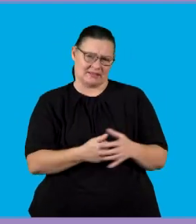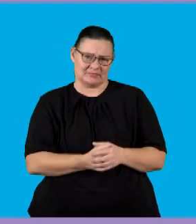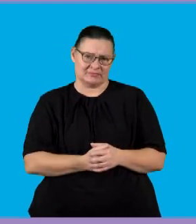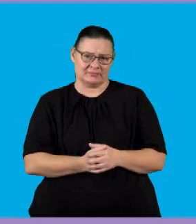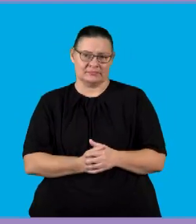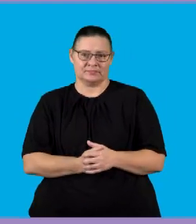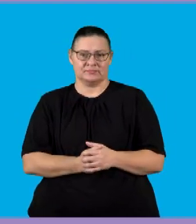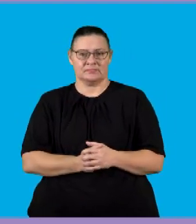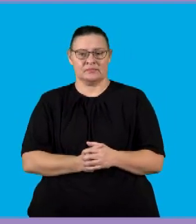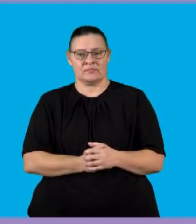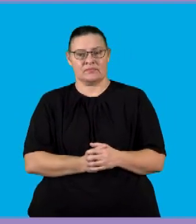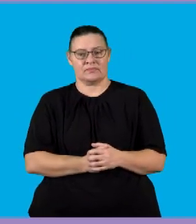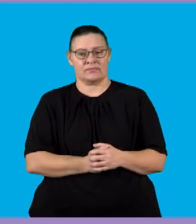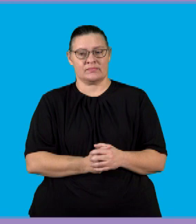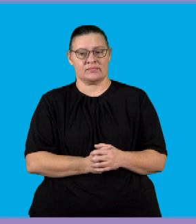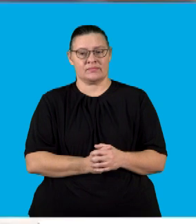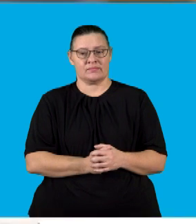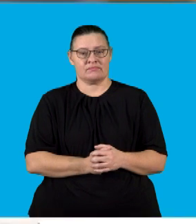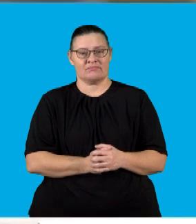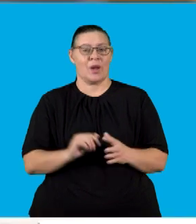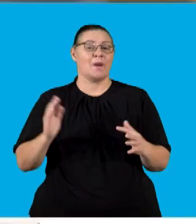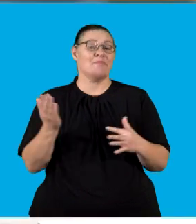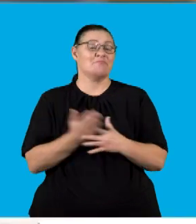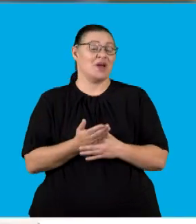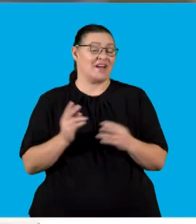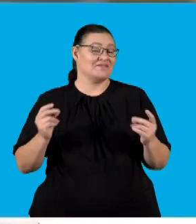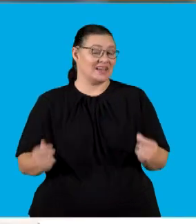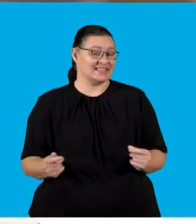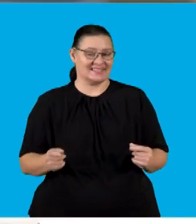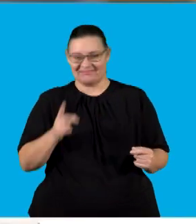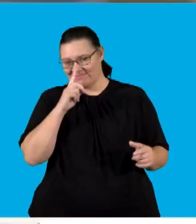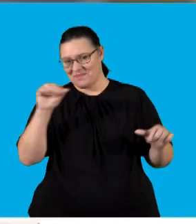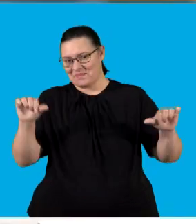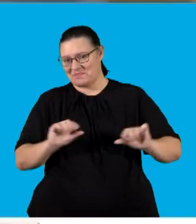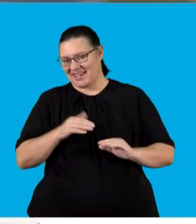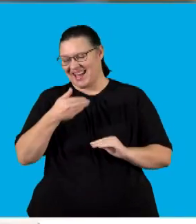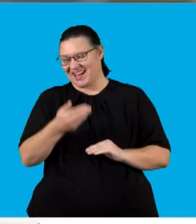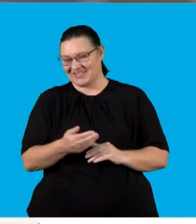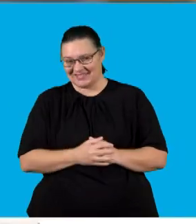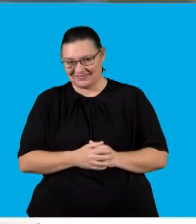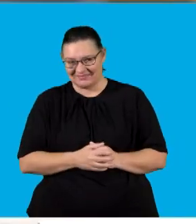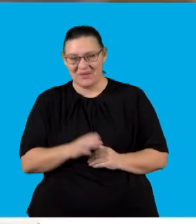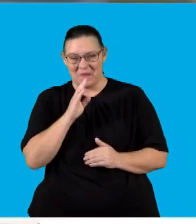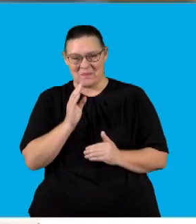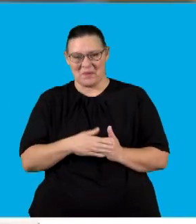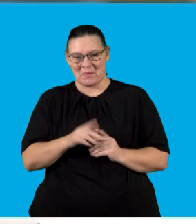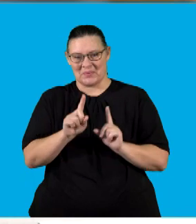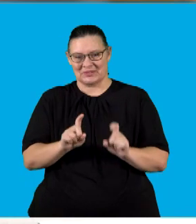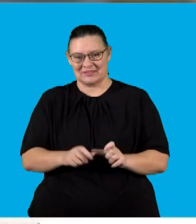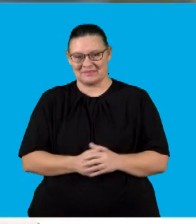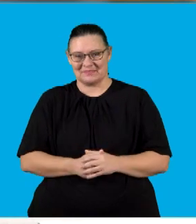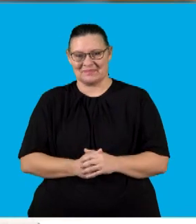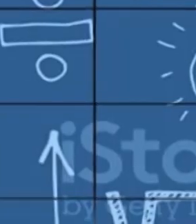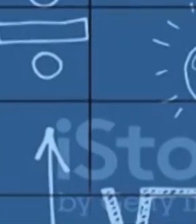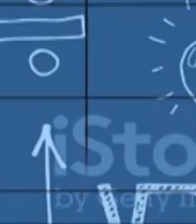the answer is a 1. Let's quickly go to an ad break, and then we'll see you just now for more questions.